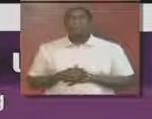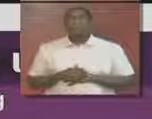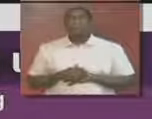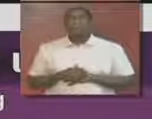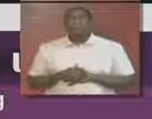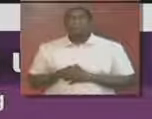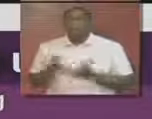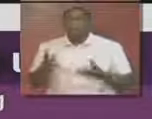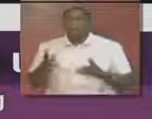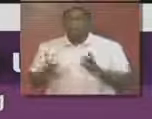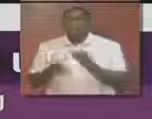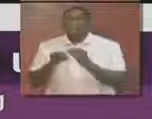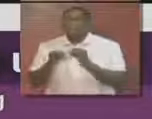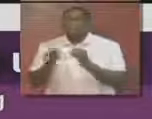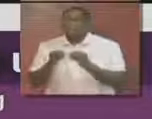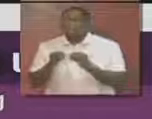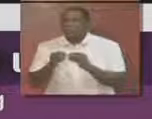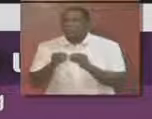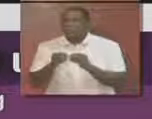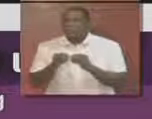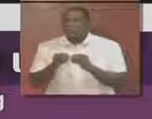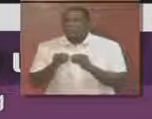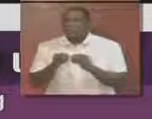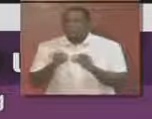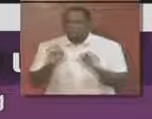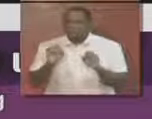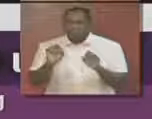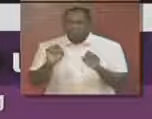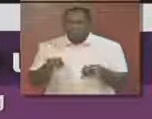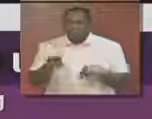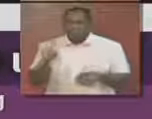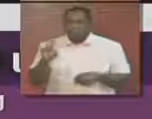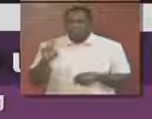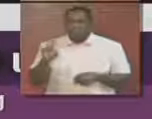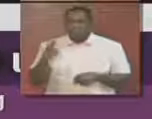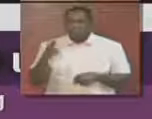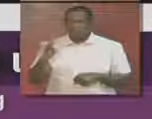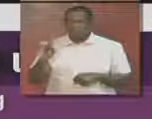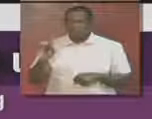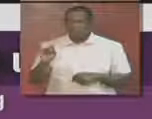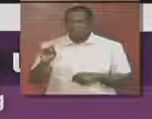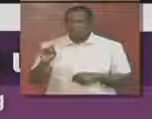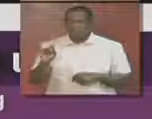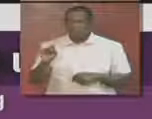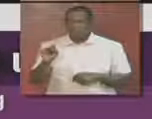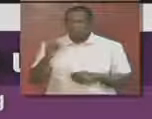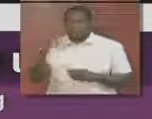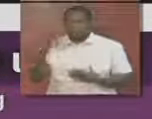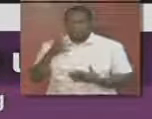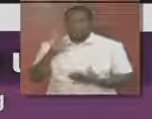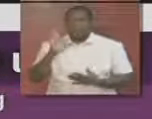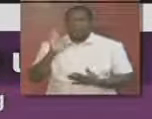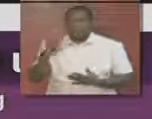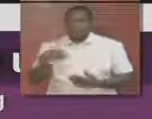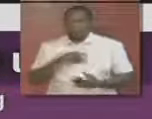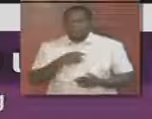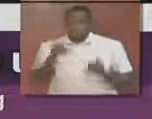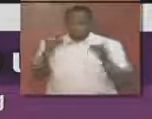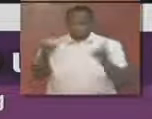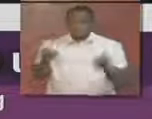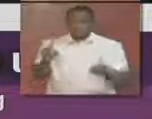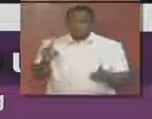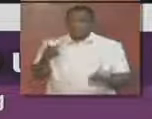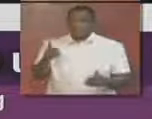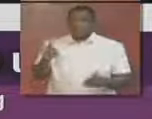wonder if Mr. Hines could confirm that we do intend to move forward with the second dose of AstraZeneca vaccines